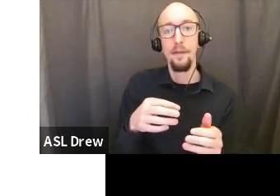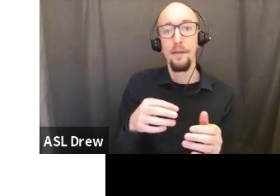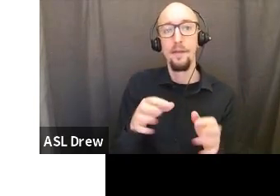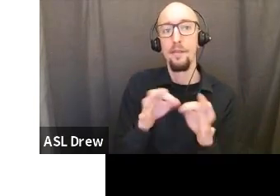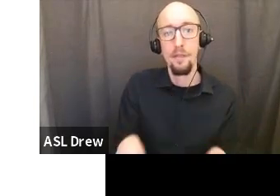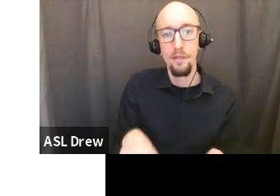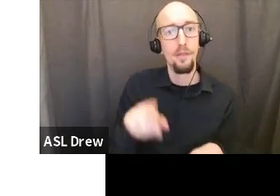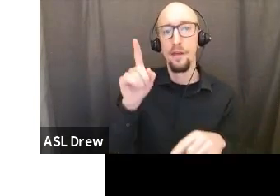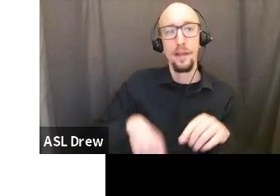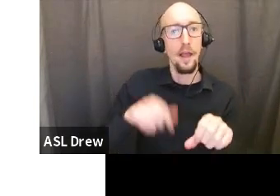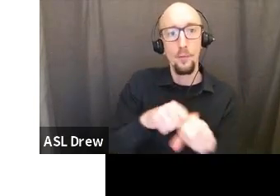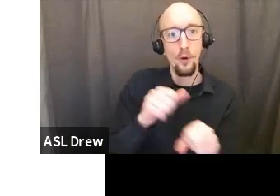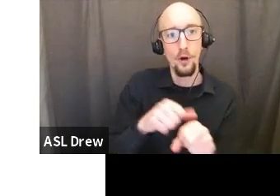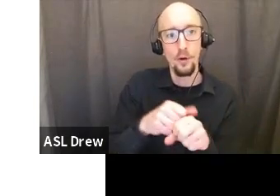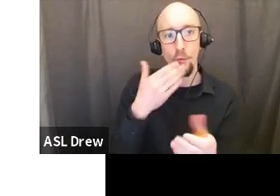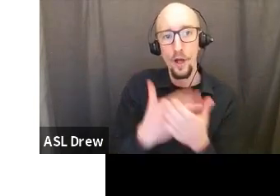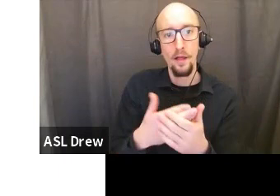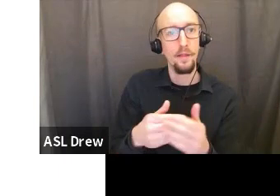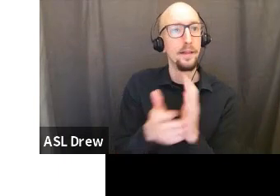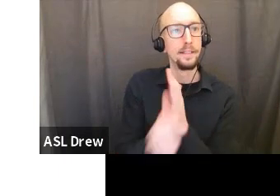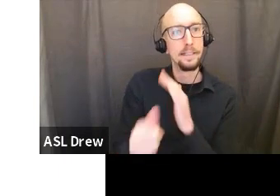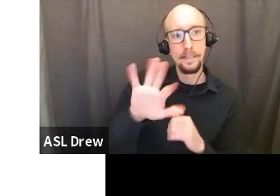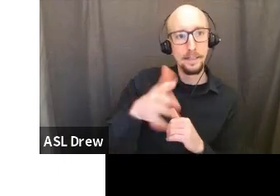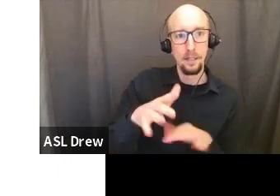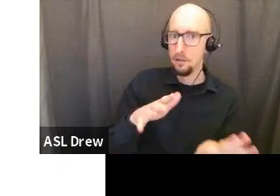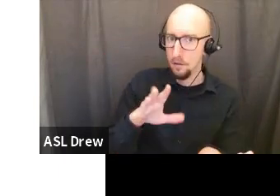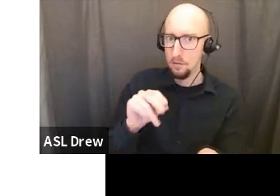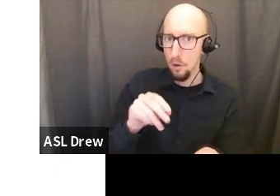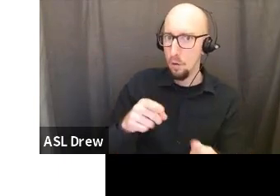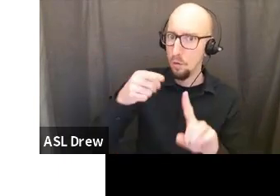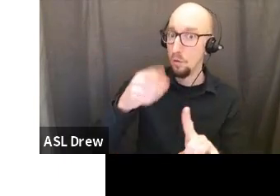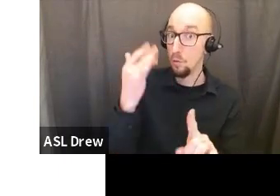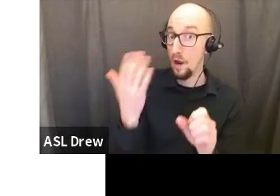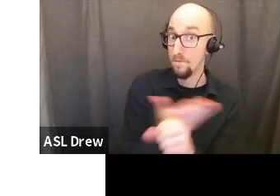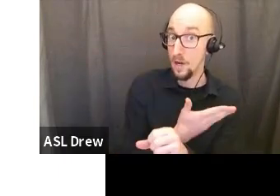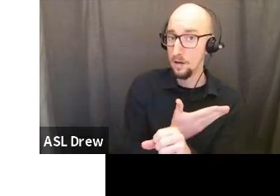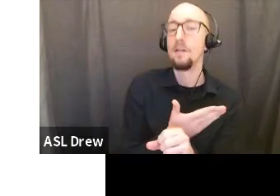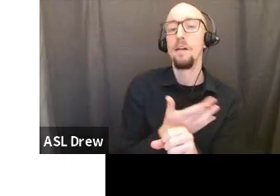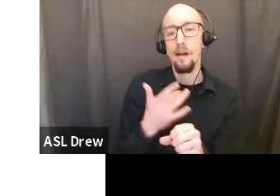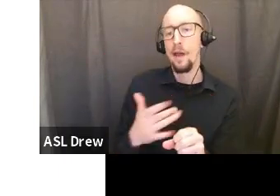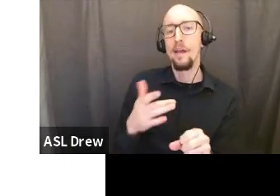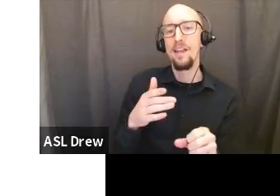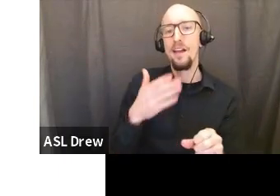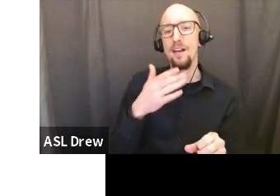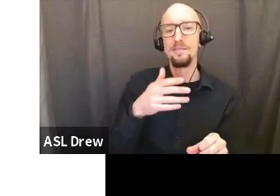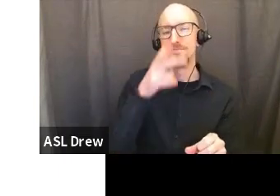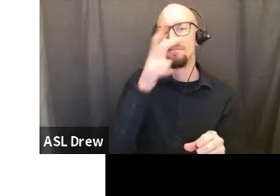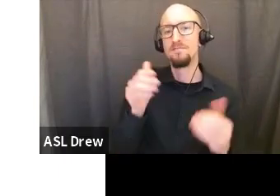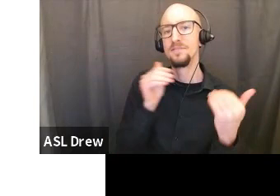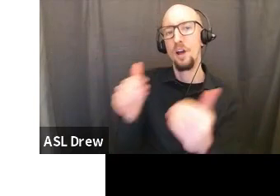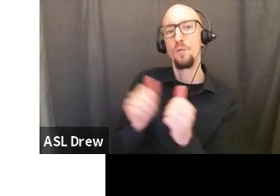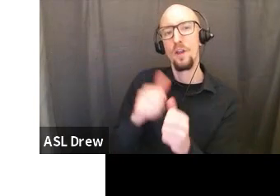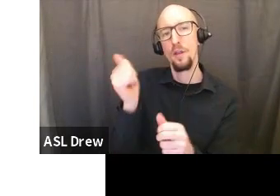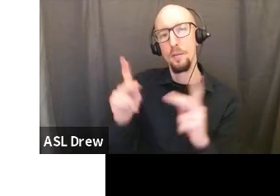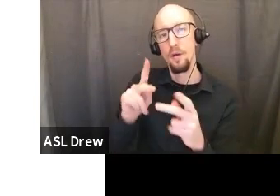get along with other people. And often that has to do with an